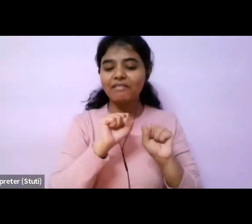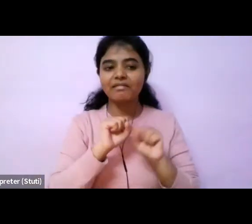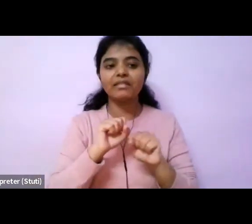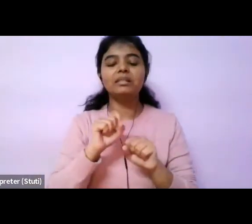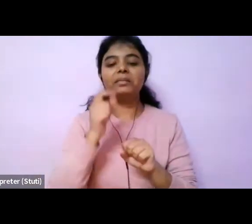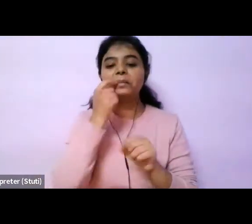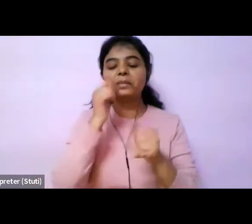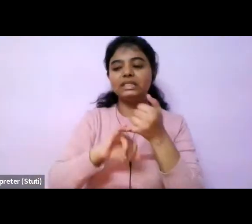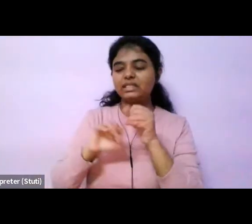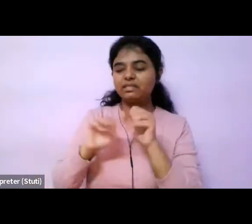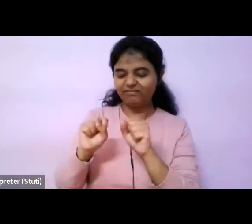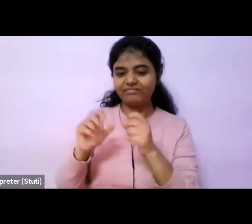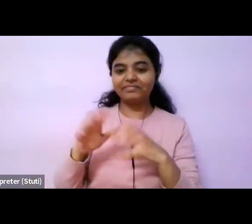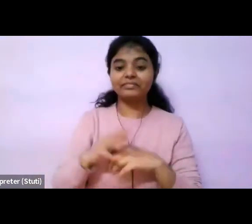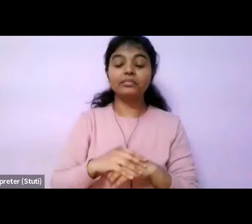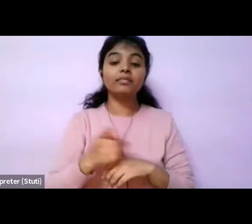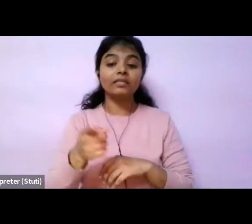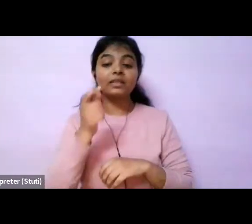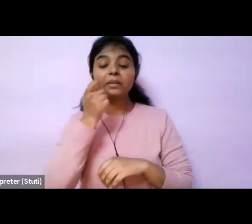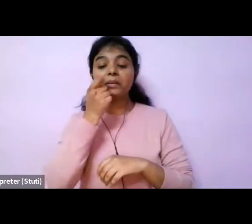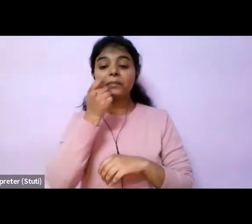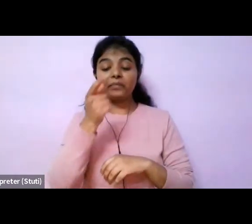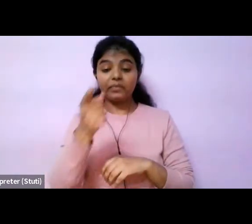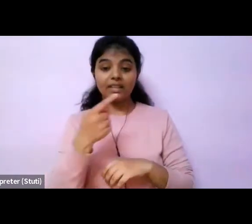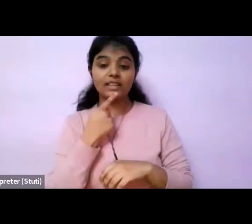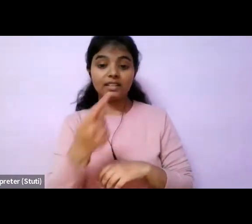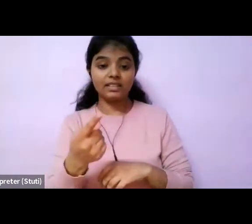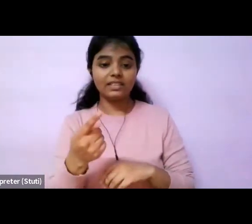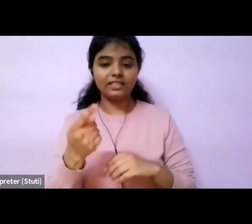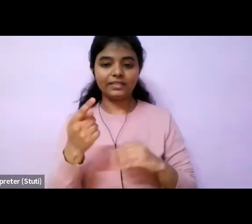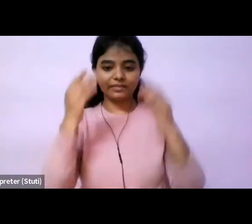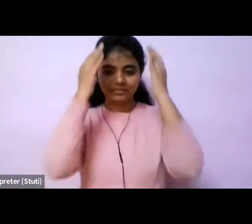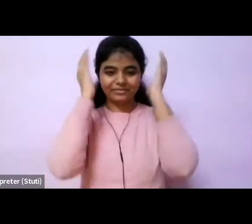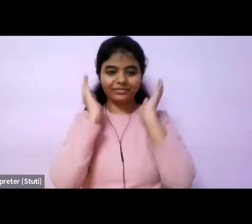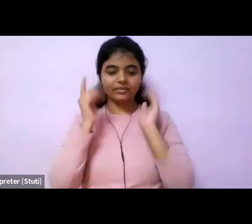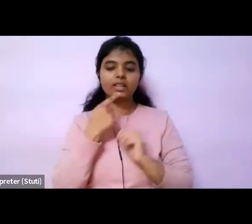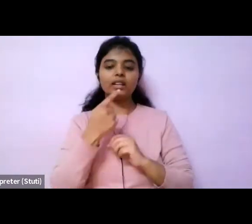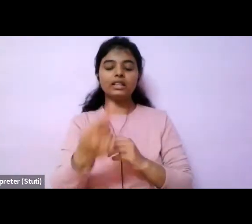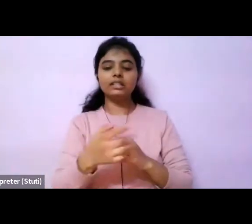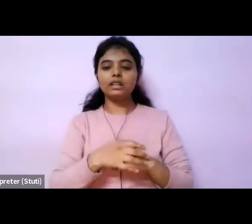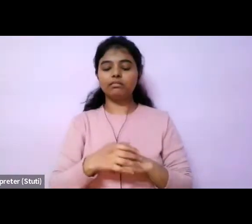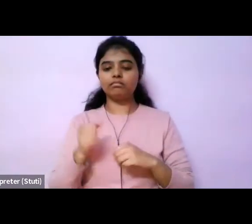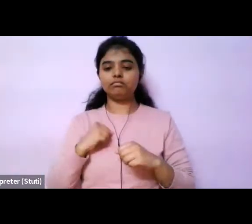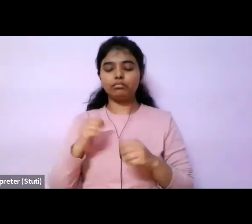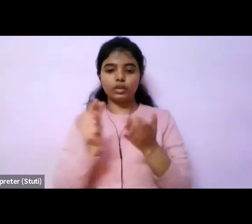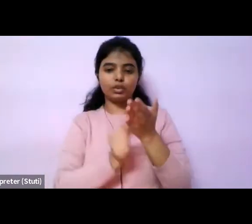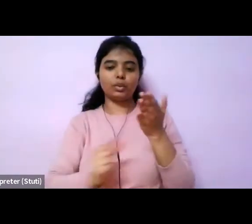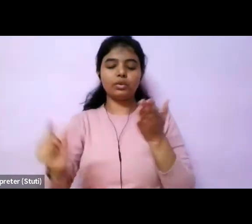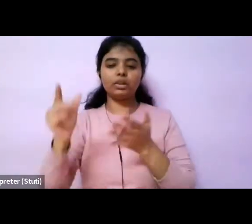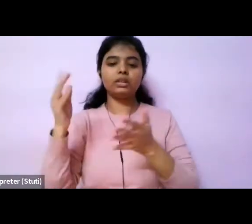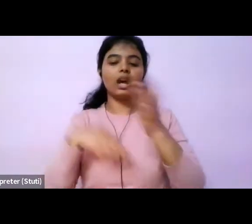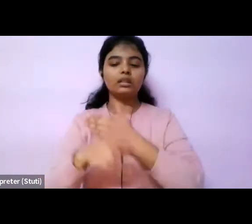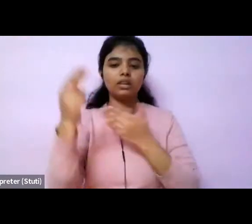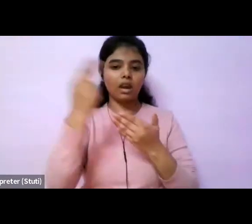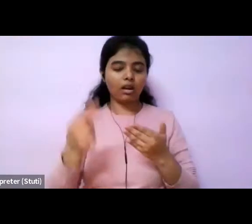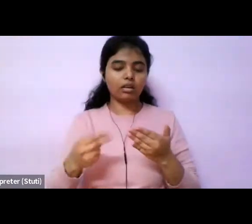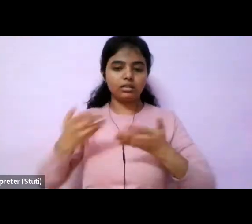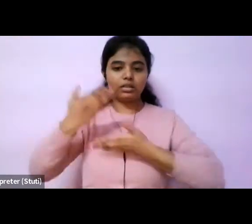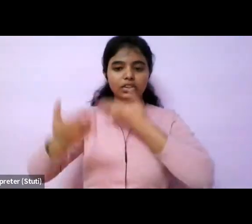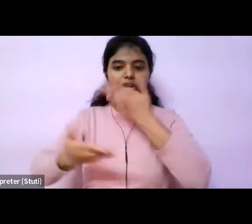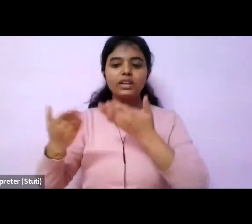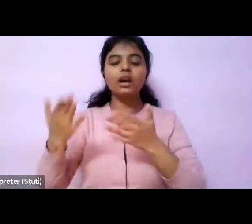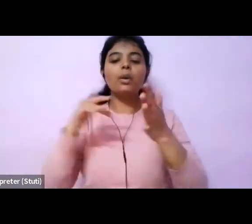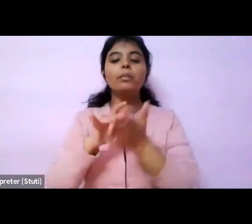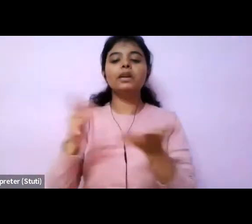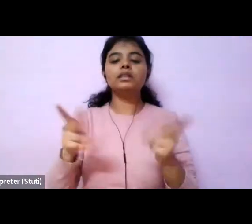teach art history and disability culture as an adjunct instructor at 4 undergraduate programs in Tokyo.